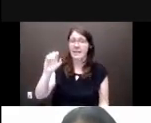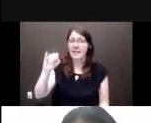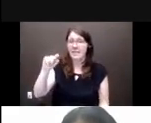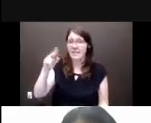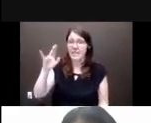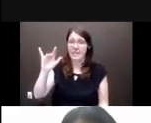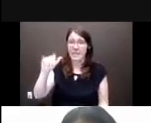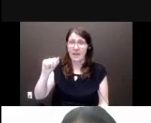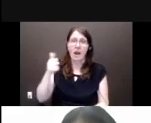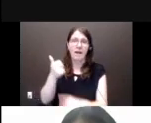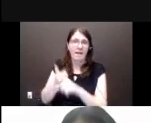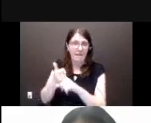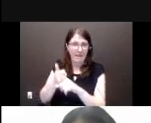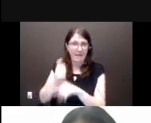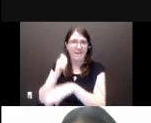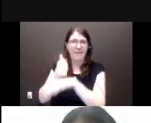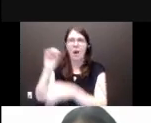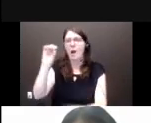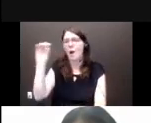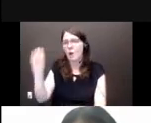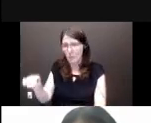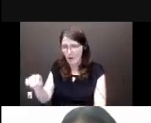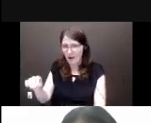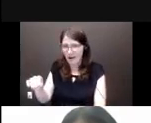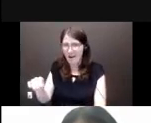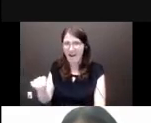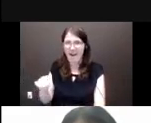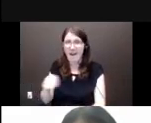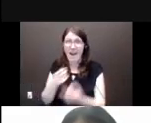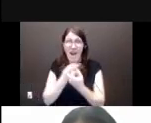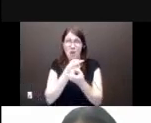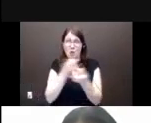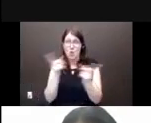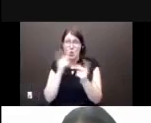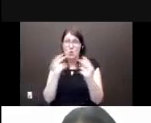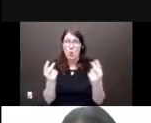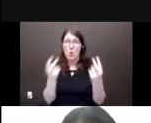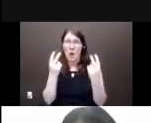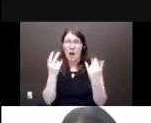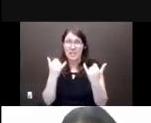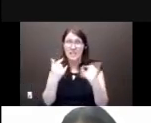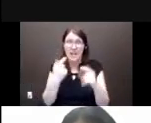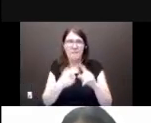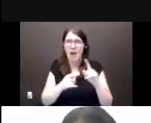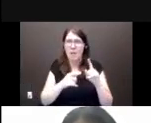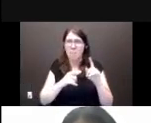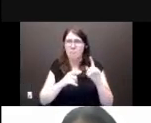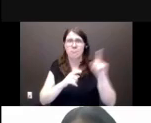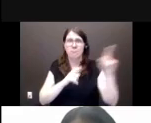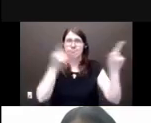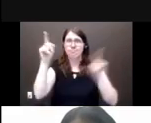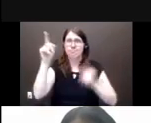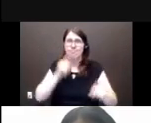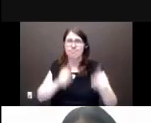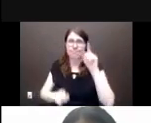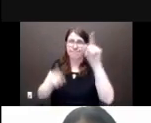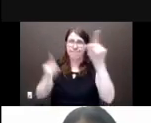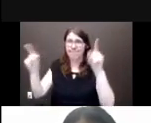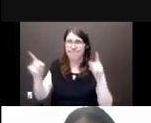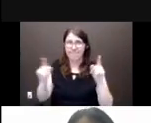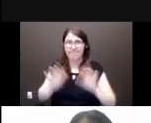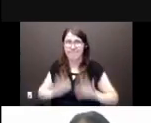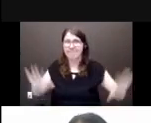and you guys are in lots of different places. Mm-hmm. Okay. So I'll get started with